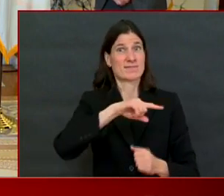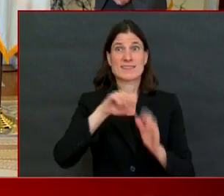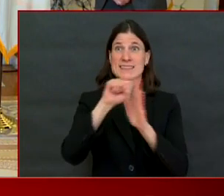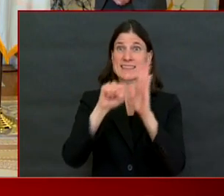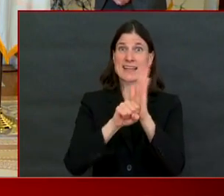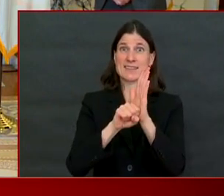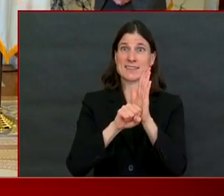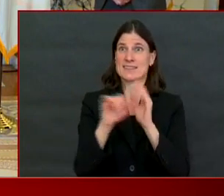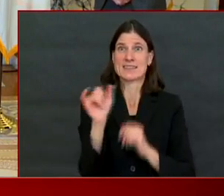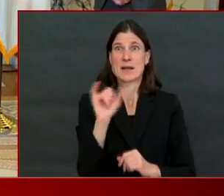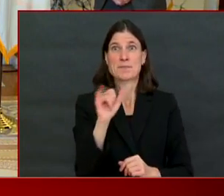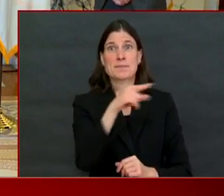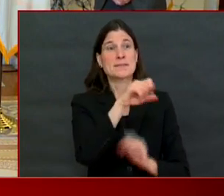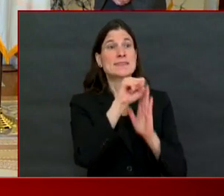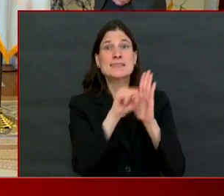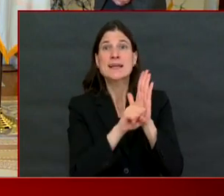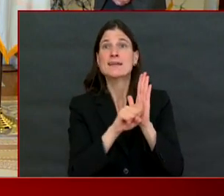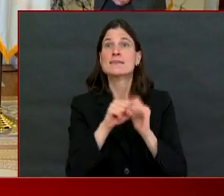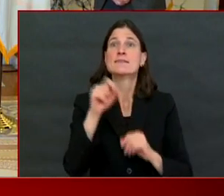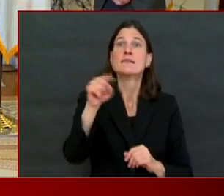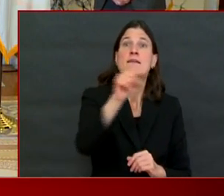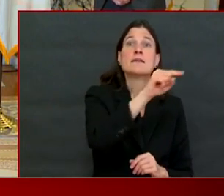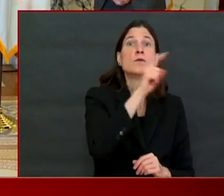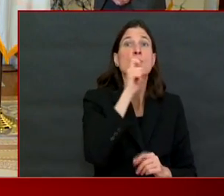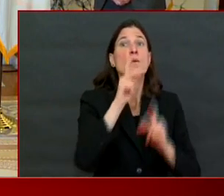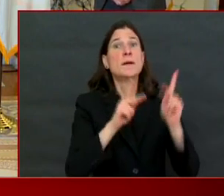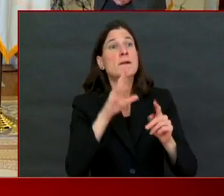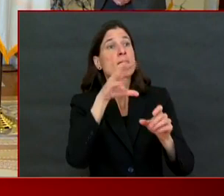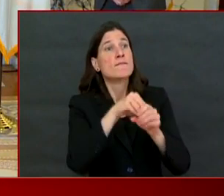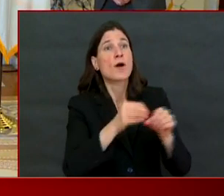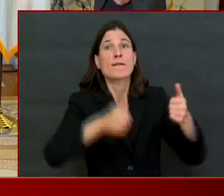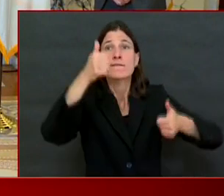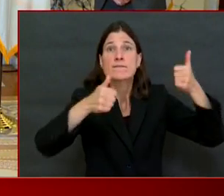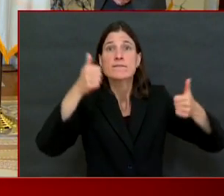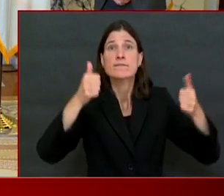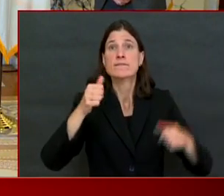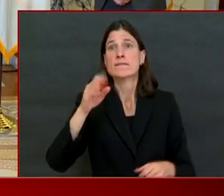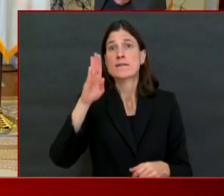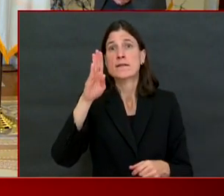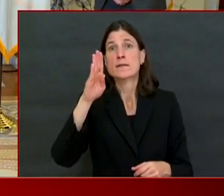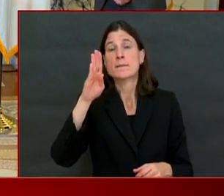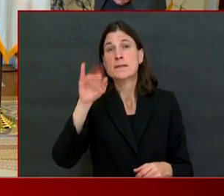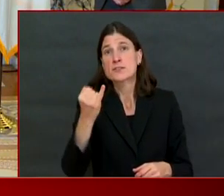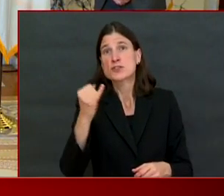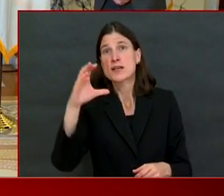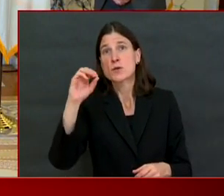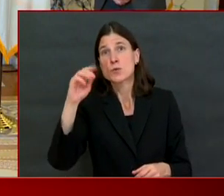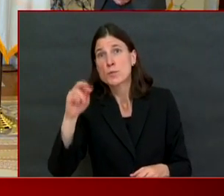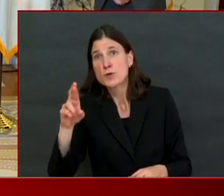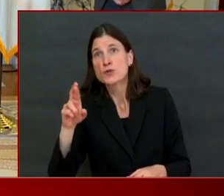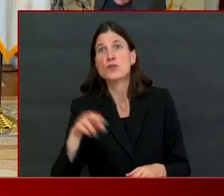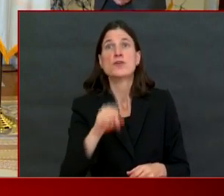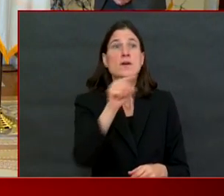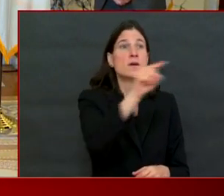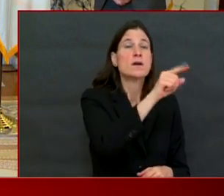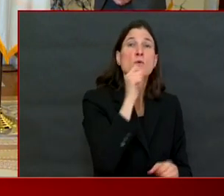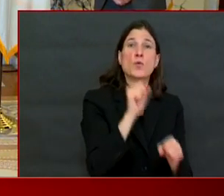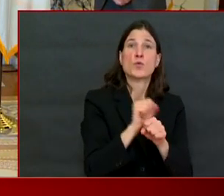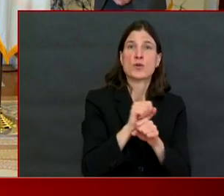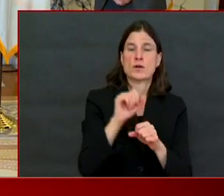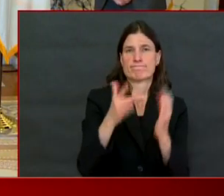really want to thank BJ Kumar, Chirag Patel, Bob Childs, and the entire IT team that have